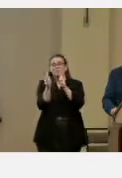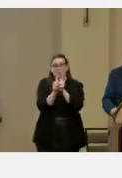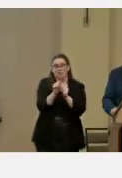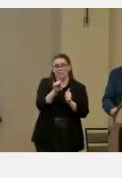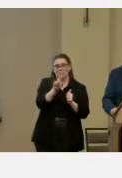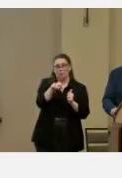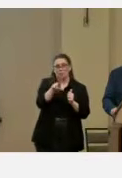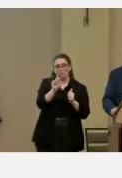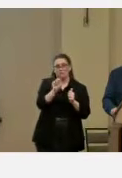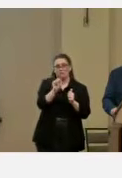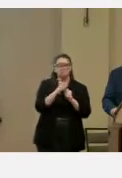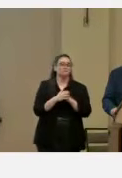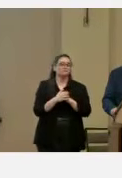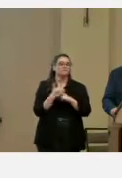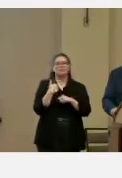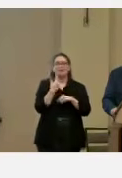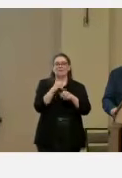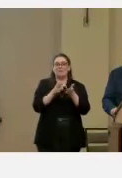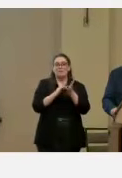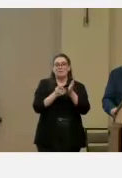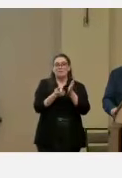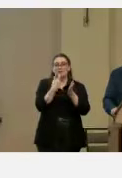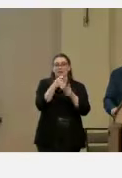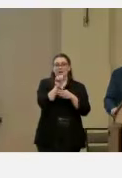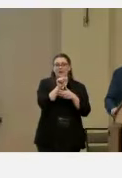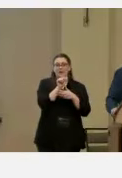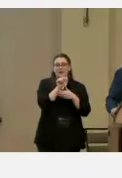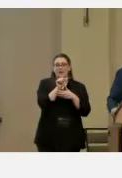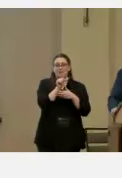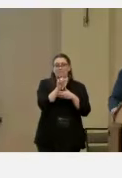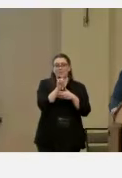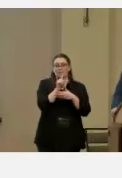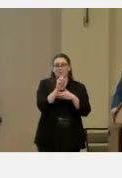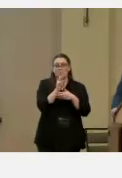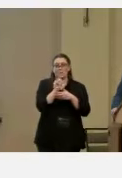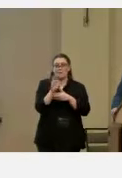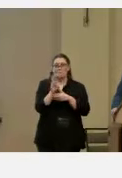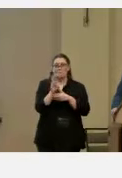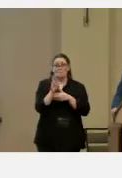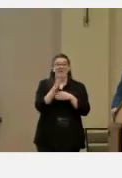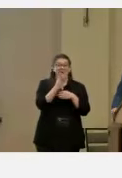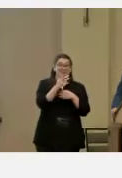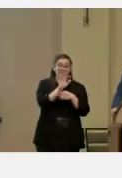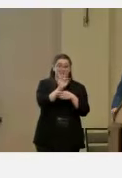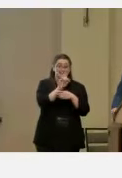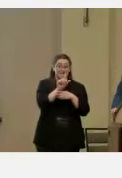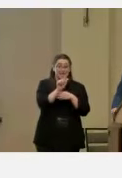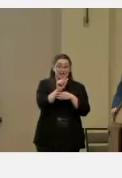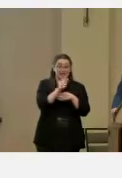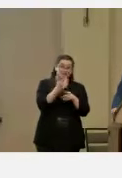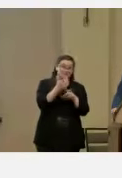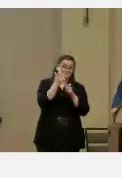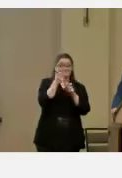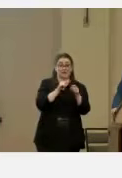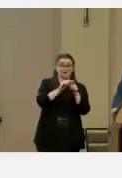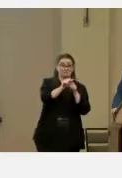example. There is a drug called ianalumab, which was given fast-track FDA designation last